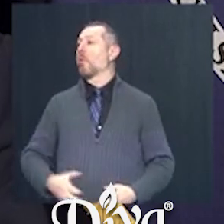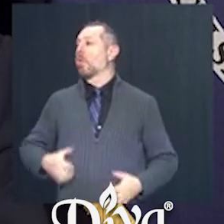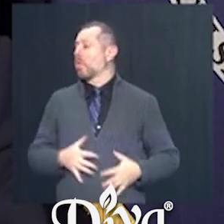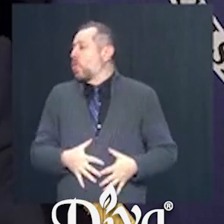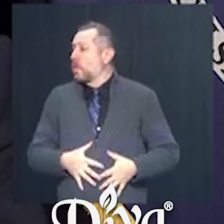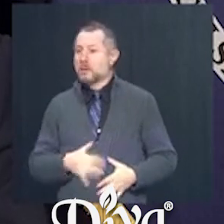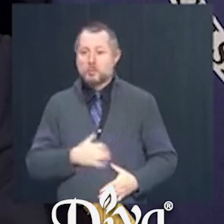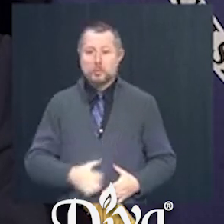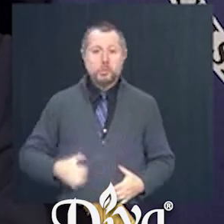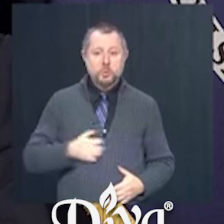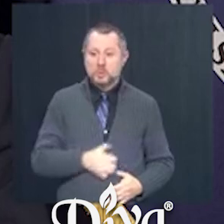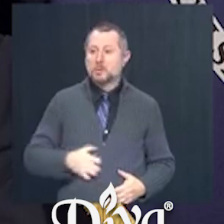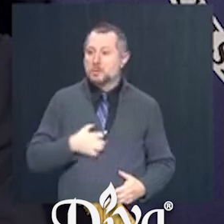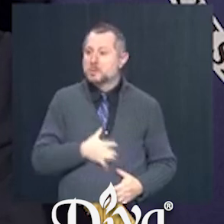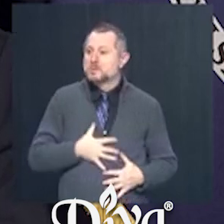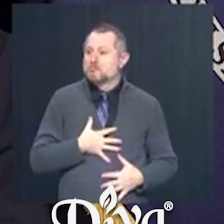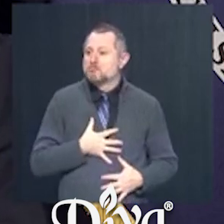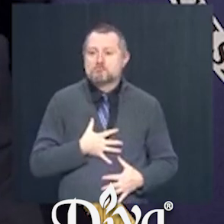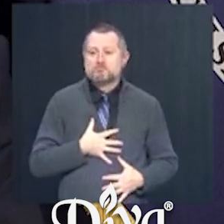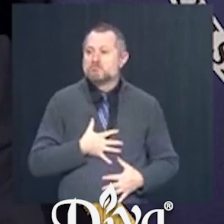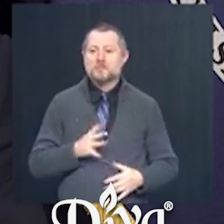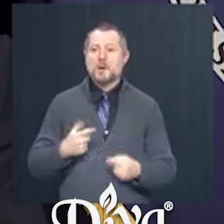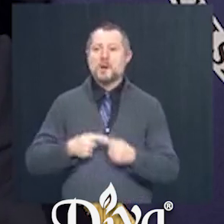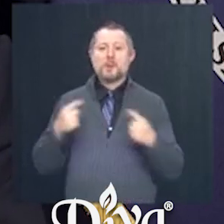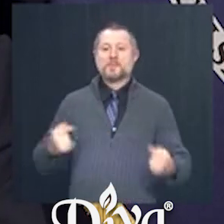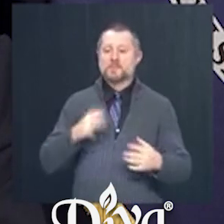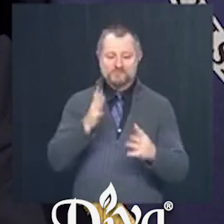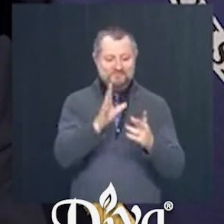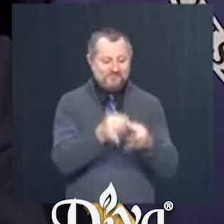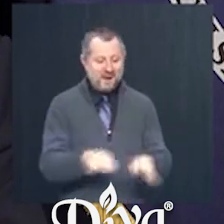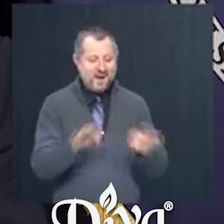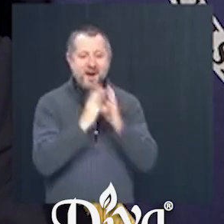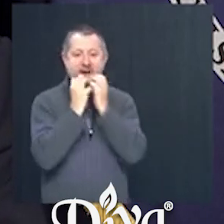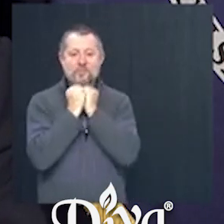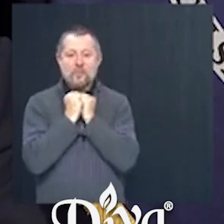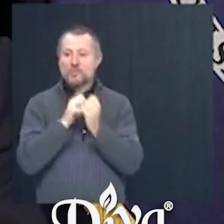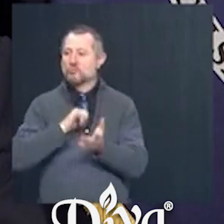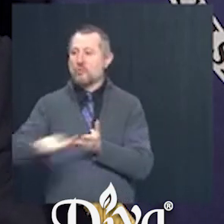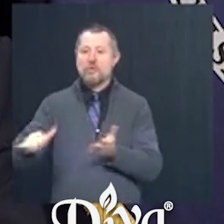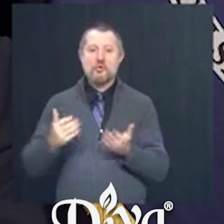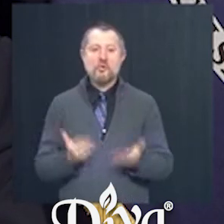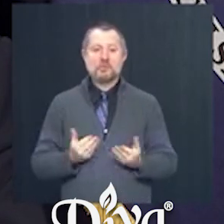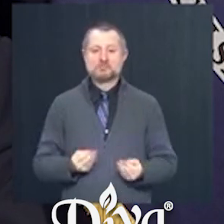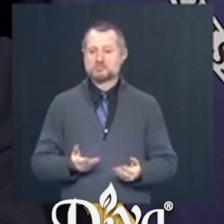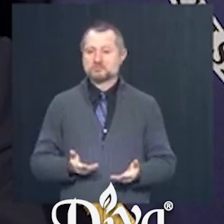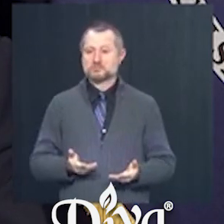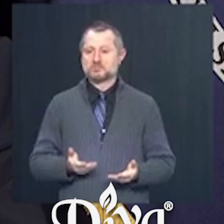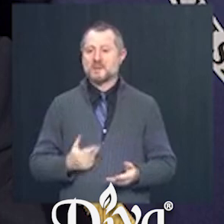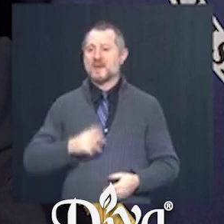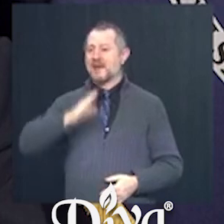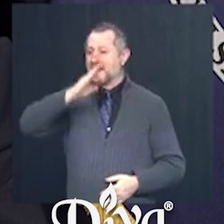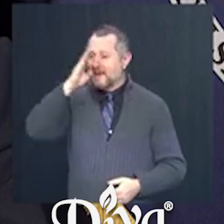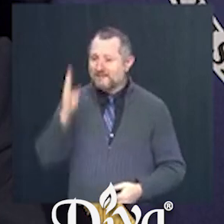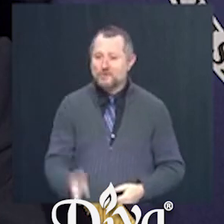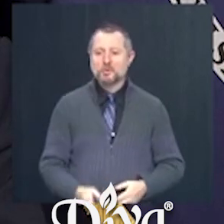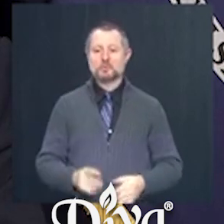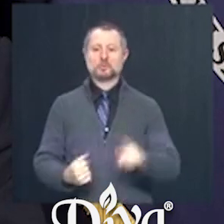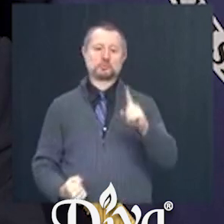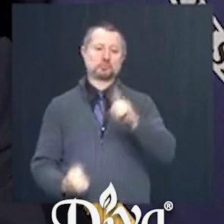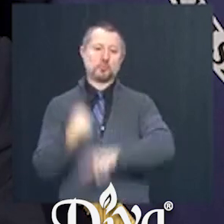the values of any real New Yorker. You never assault a police